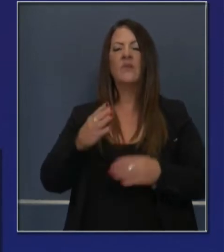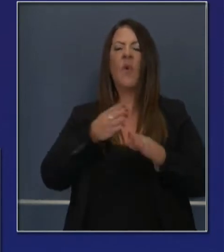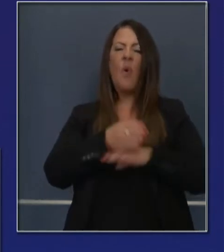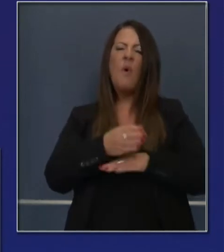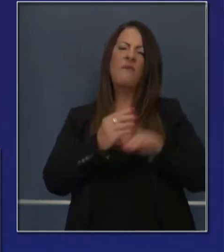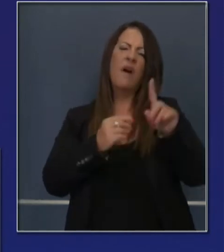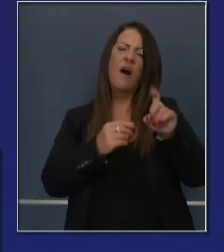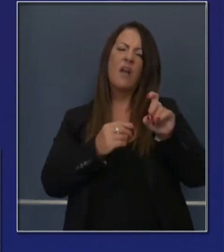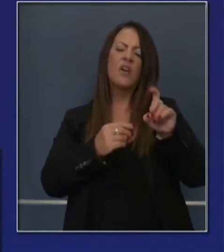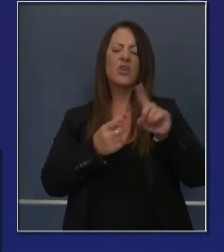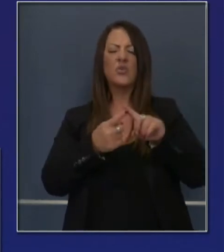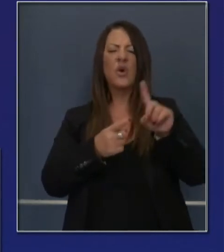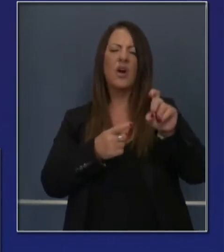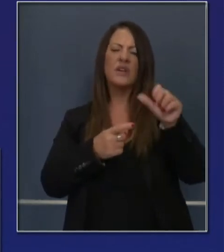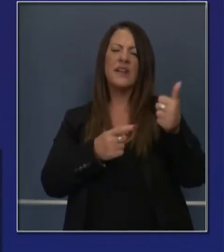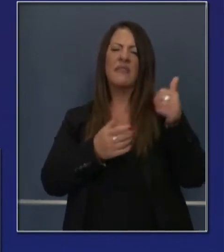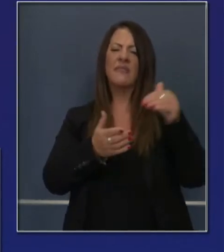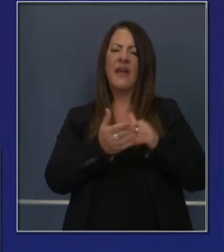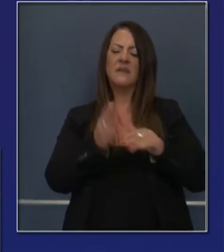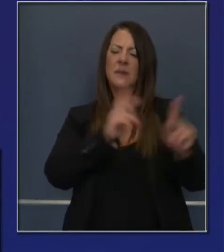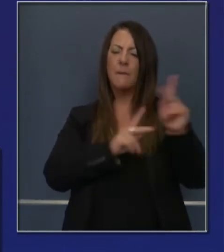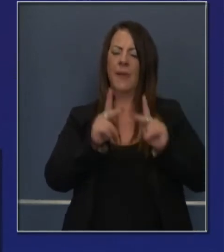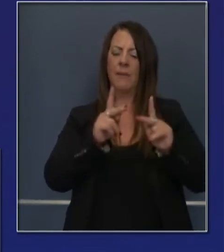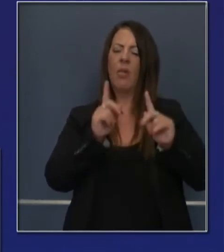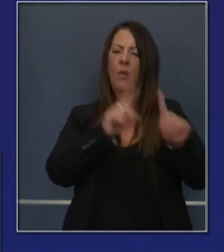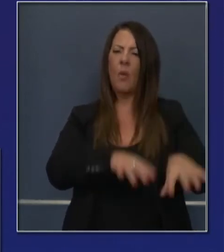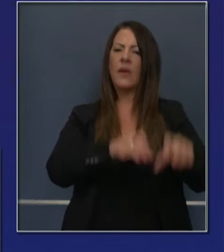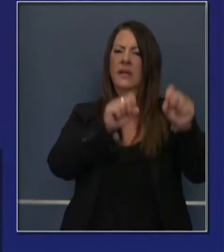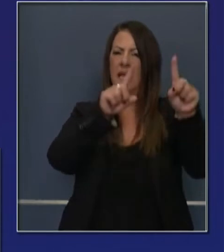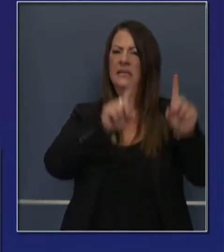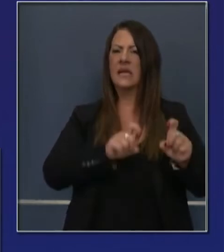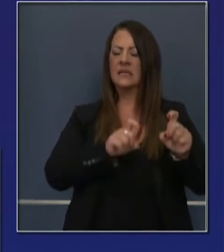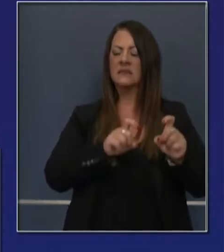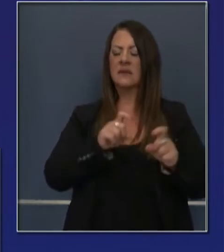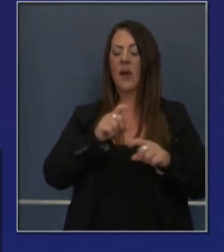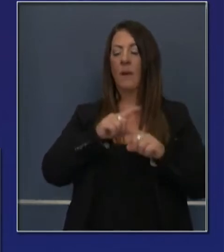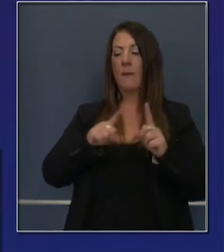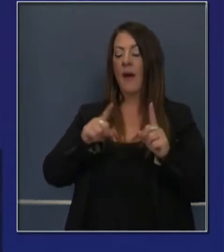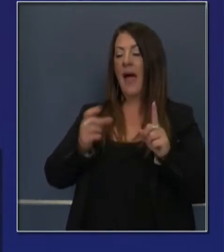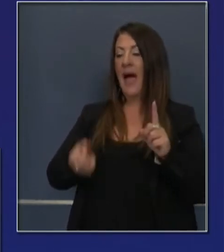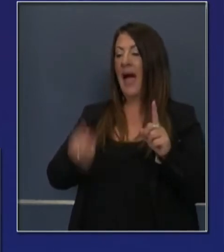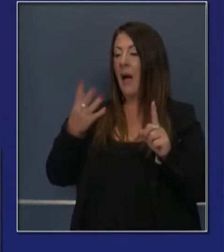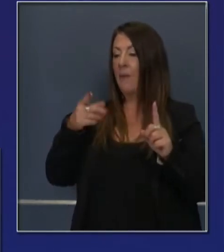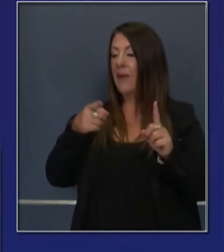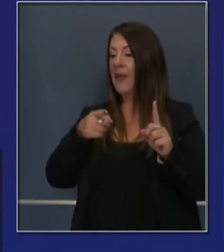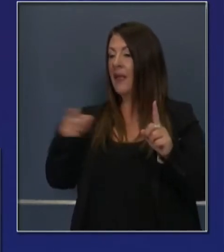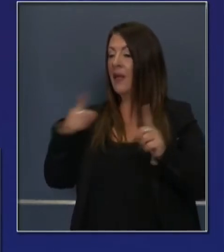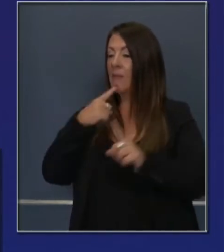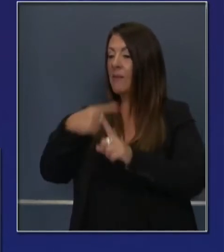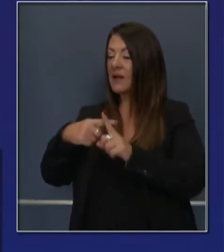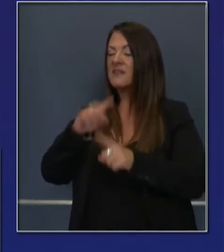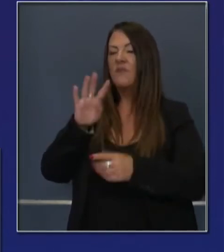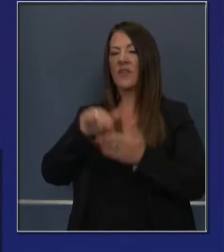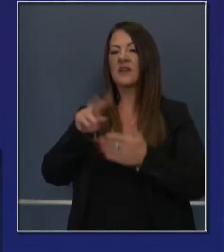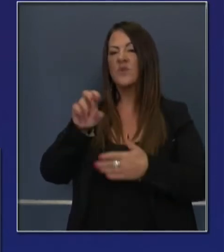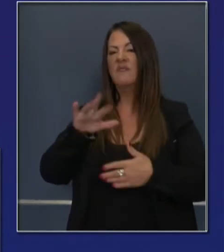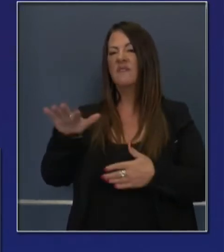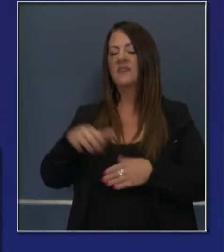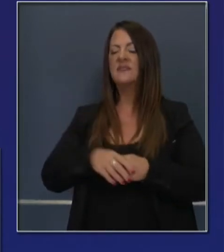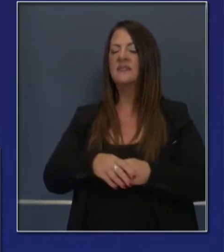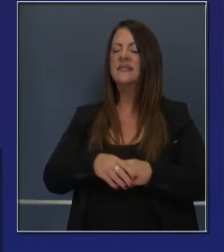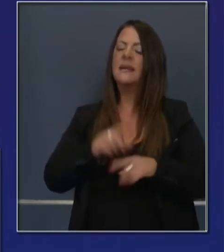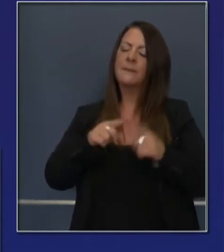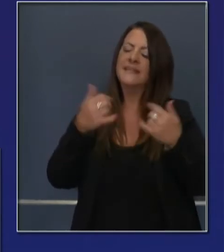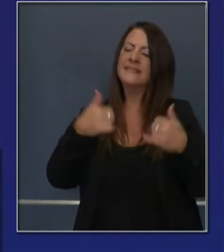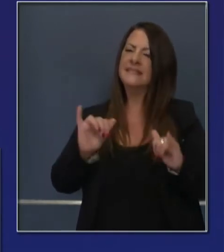shy of 110,000 tests. That's a good sign, but nonetheless, it is a stubborn sign.